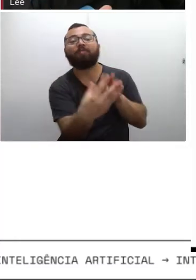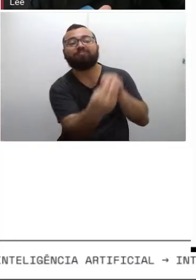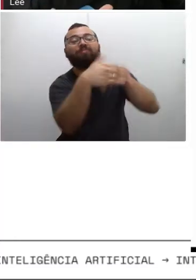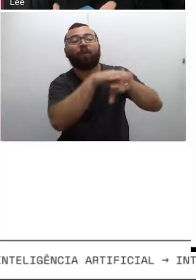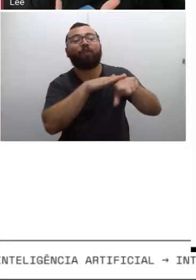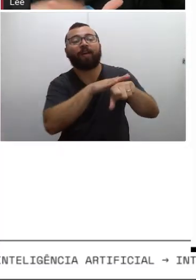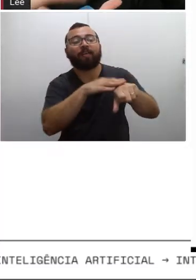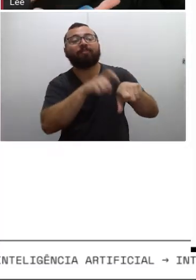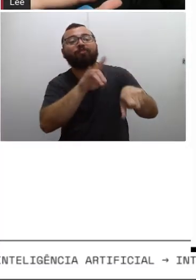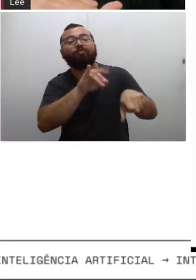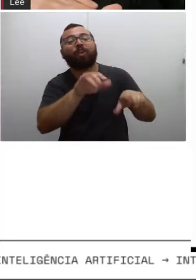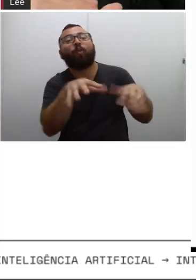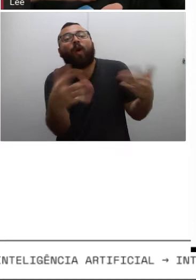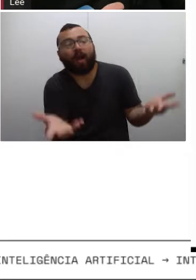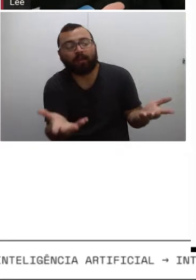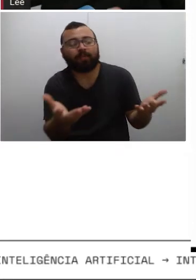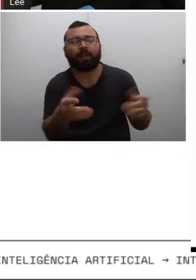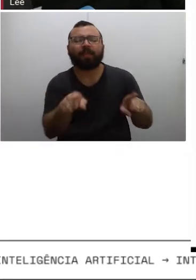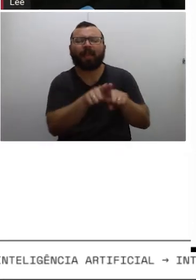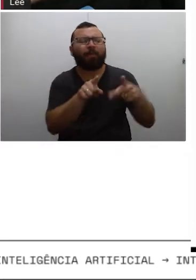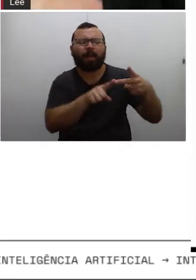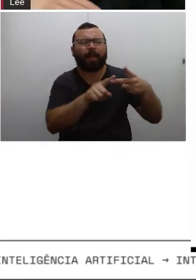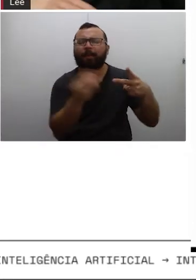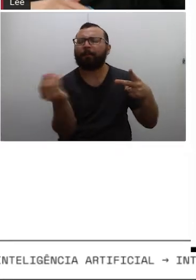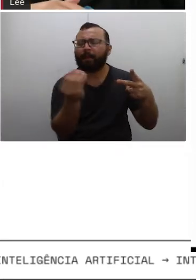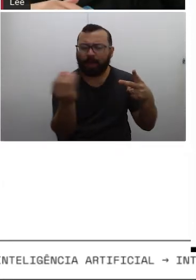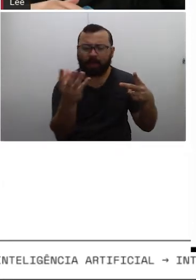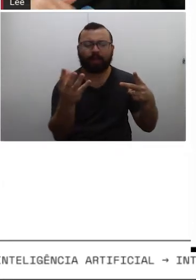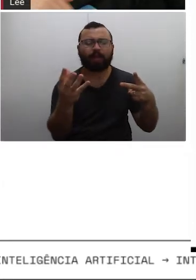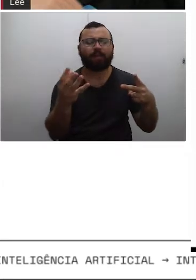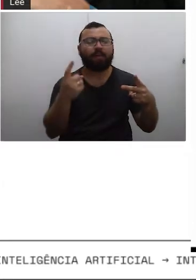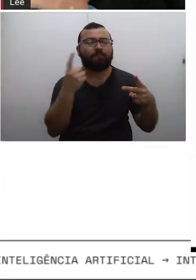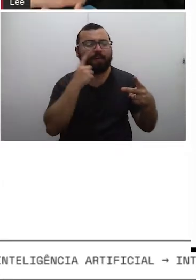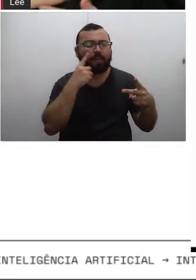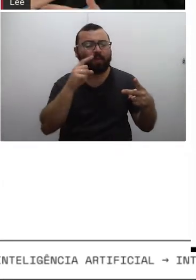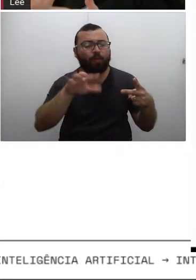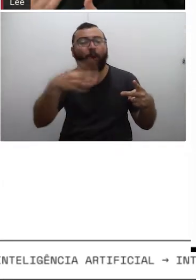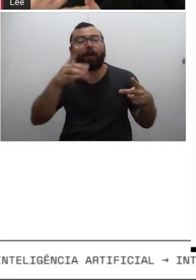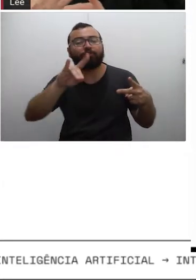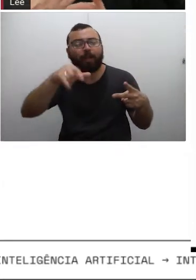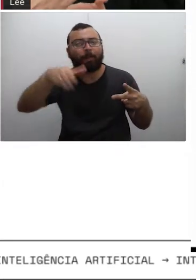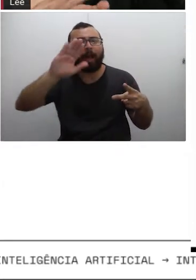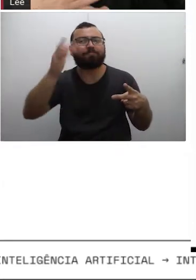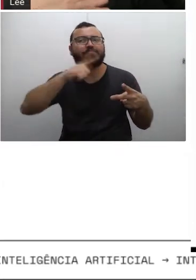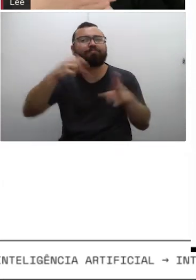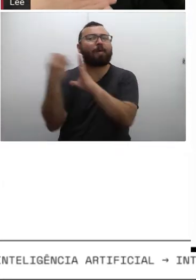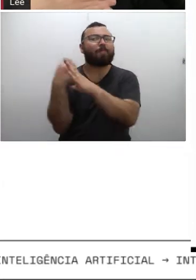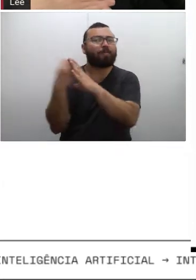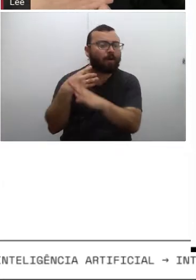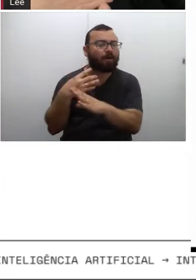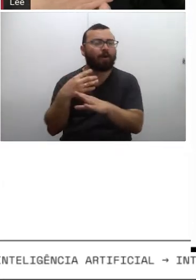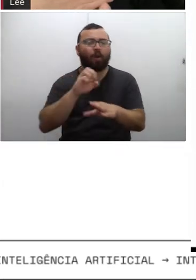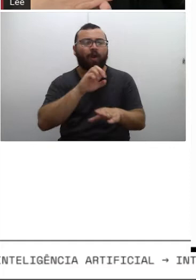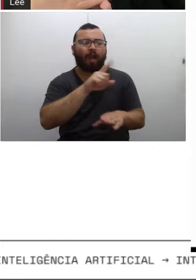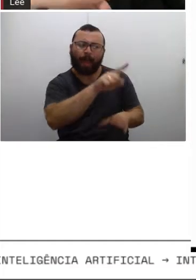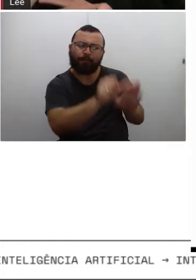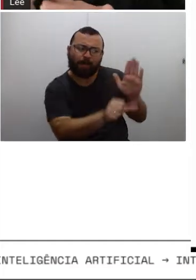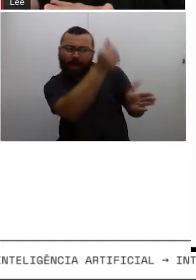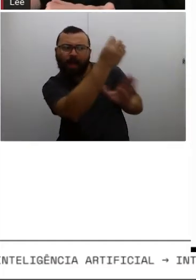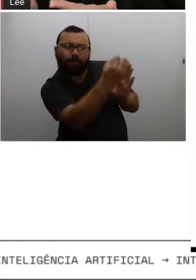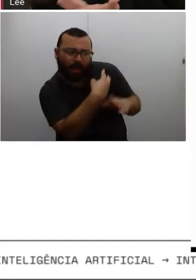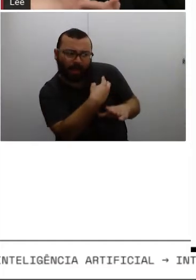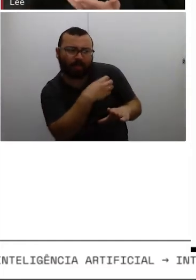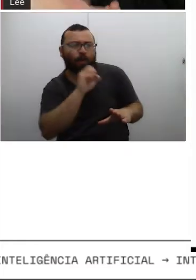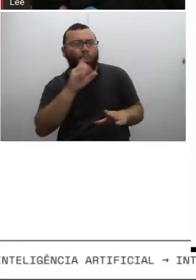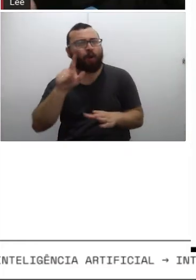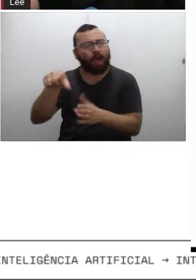happened, but also in order to sort it on date time. So, like this was the very first message with happened to the chatbot, and this